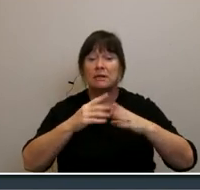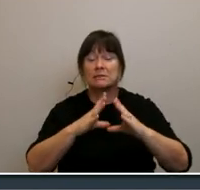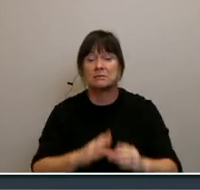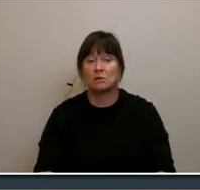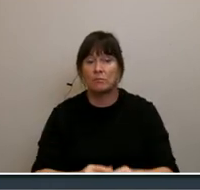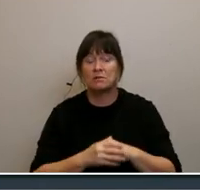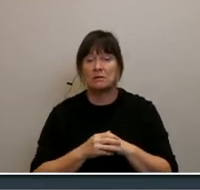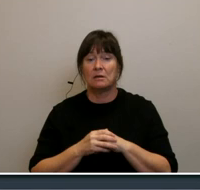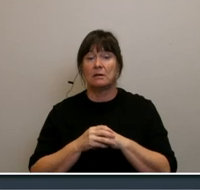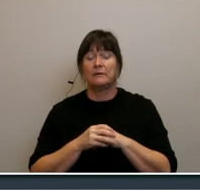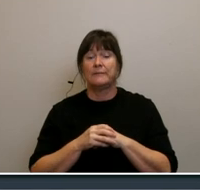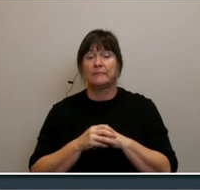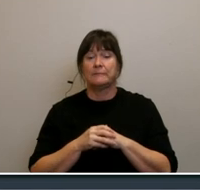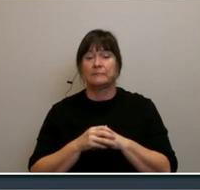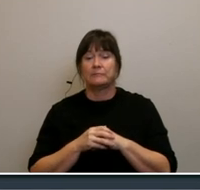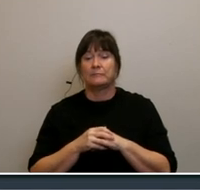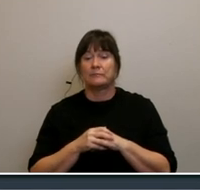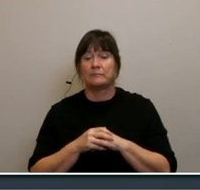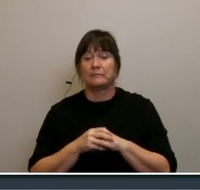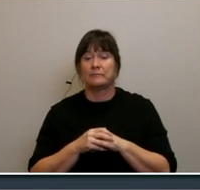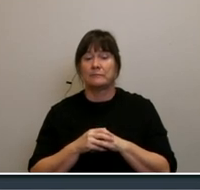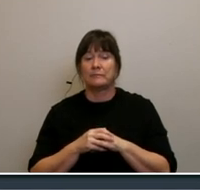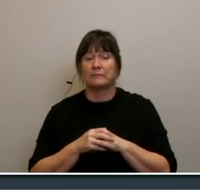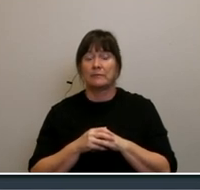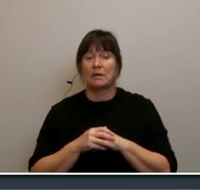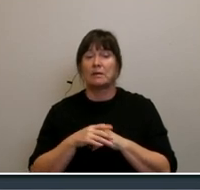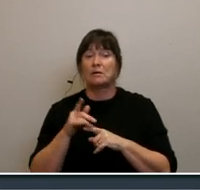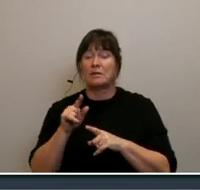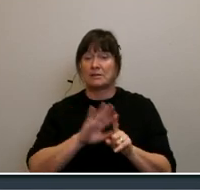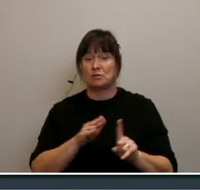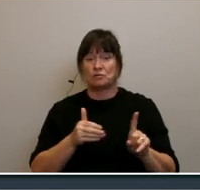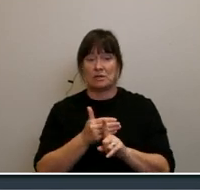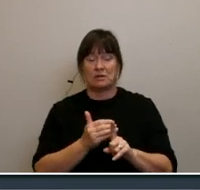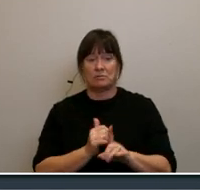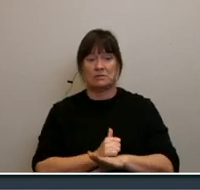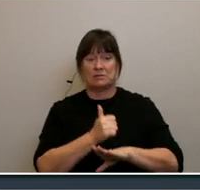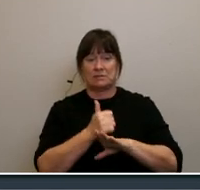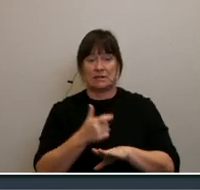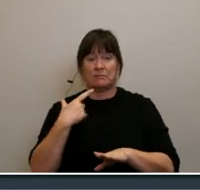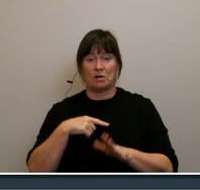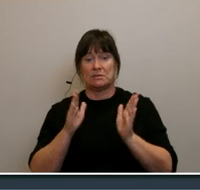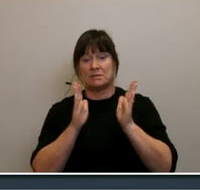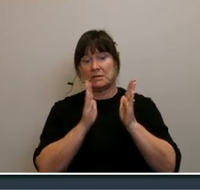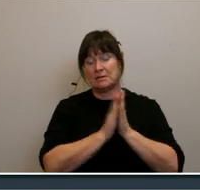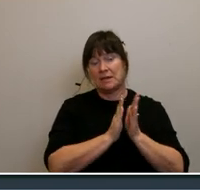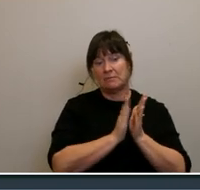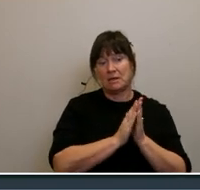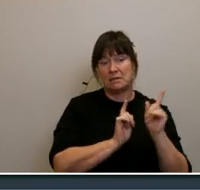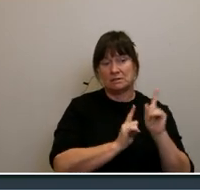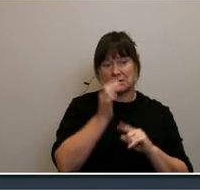Comar, that the coastal strategy came about because the Napier City Council and the Regional